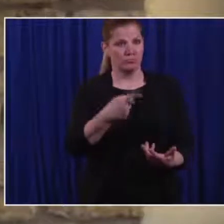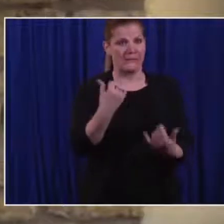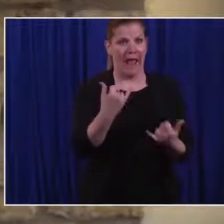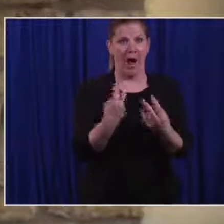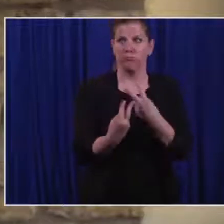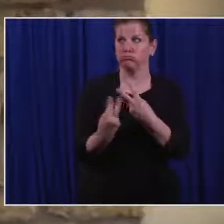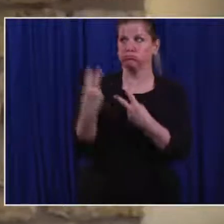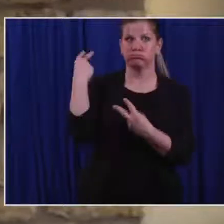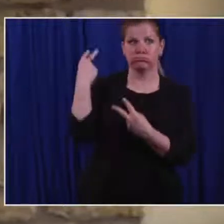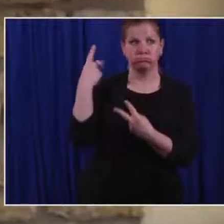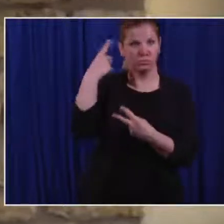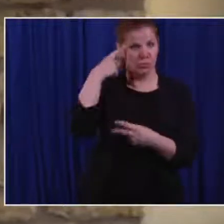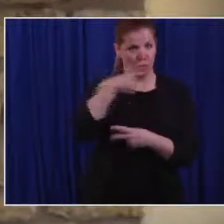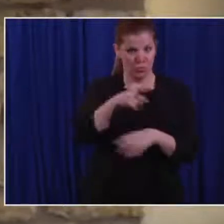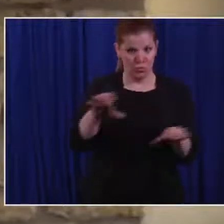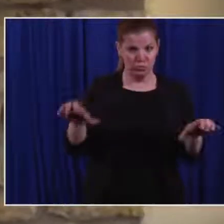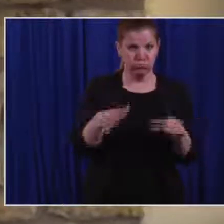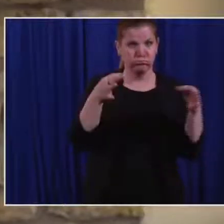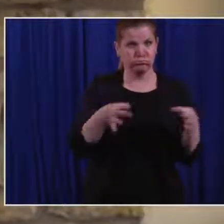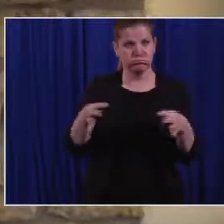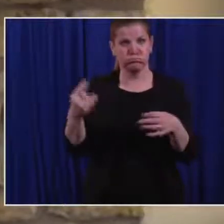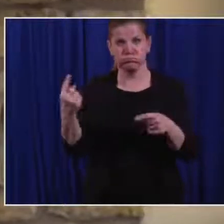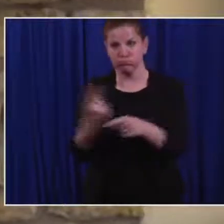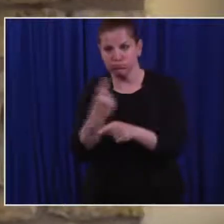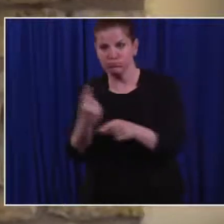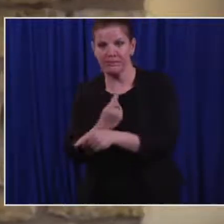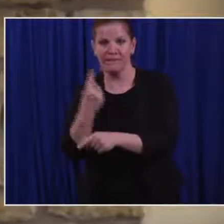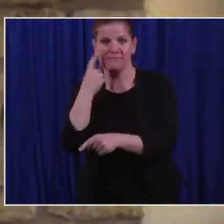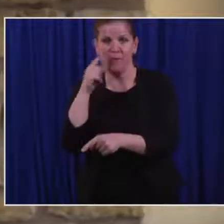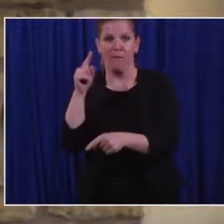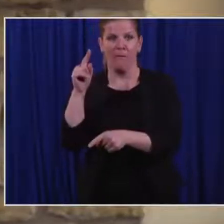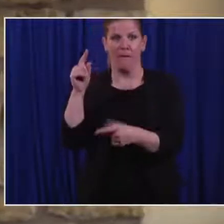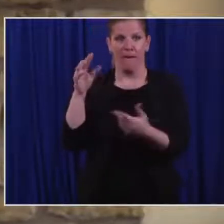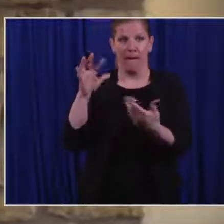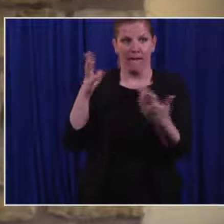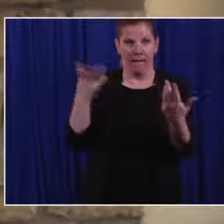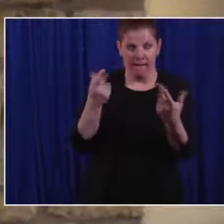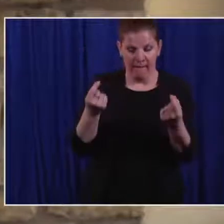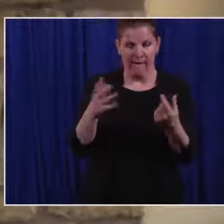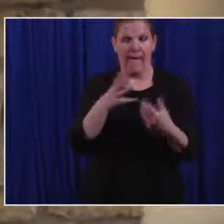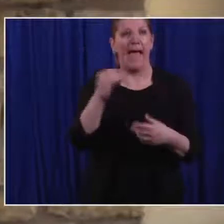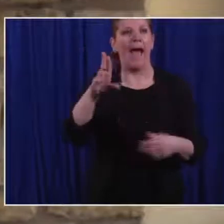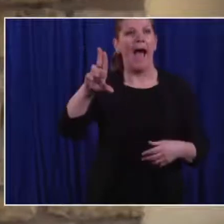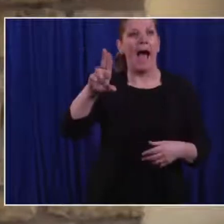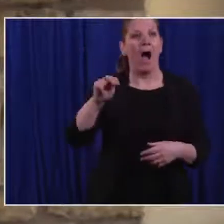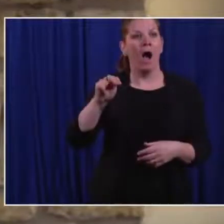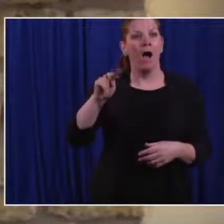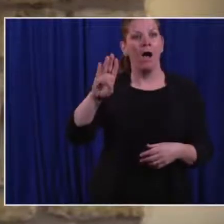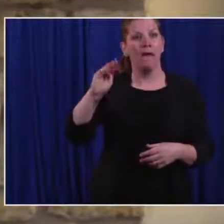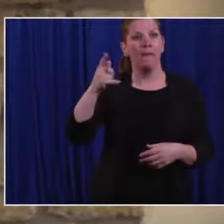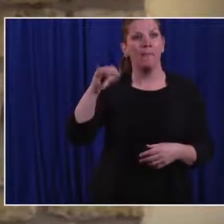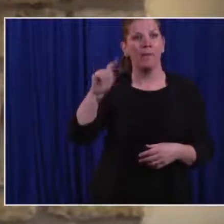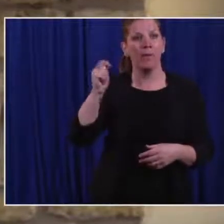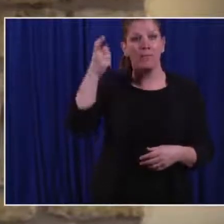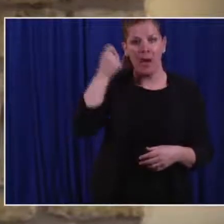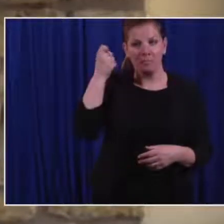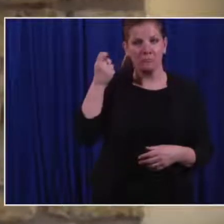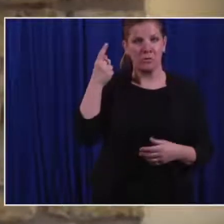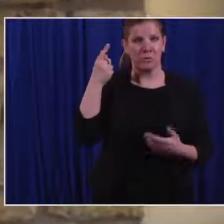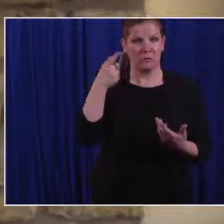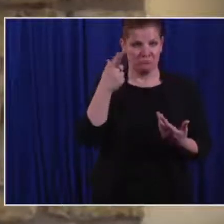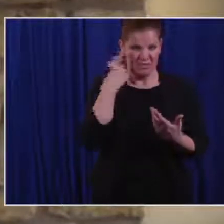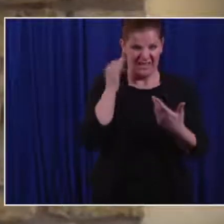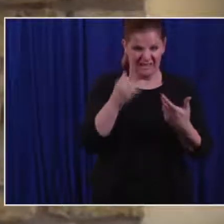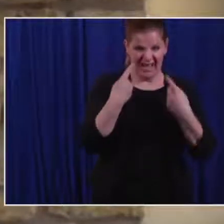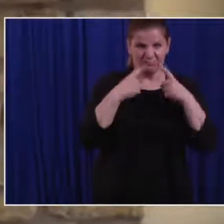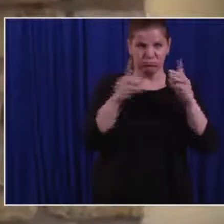unemployment, do we know what kind of a delay in terms of days fraud is causing to get the checks out to those who actually need the money? Thank you. Yeah, I'm